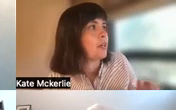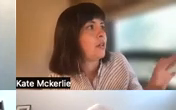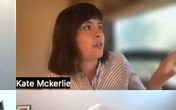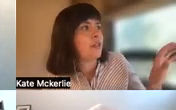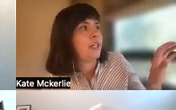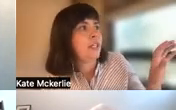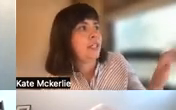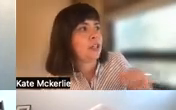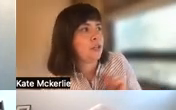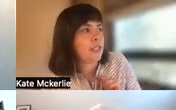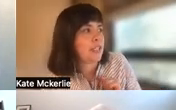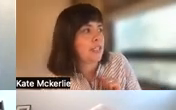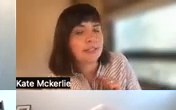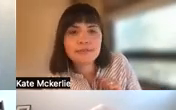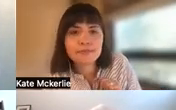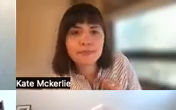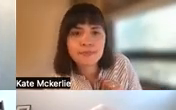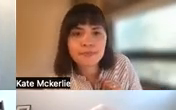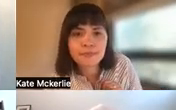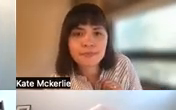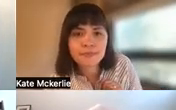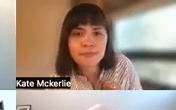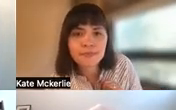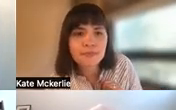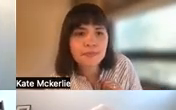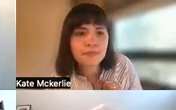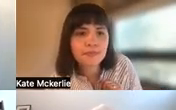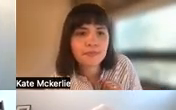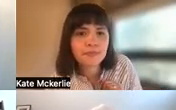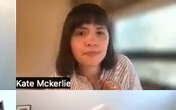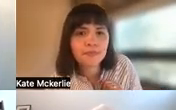about the yellow stickies?